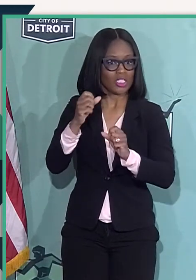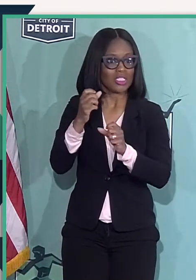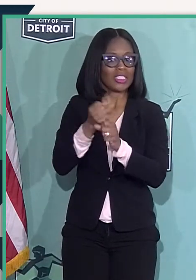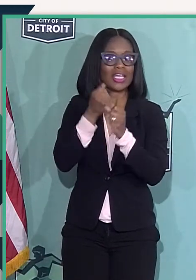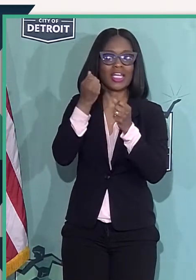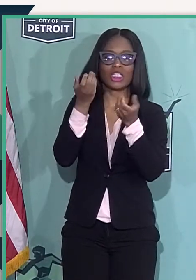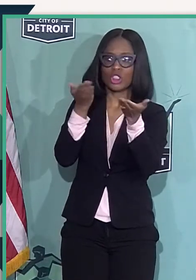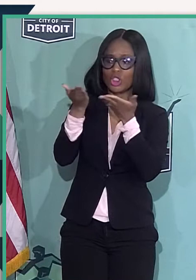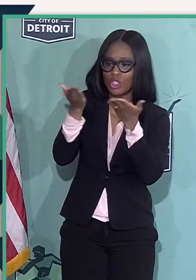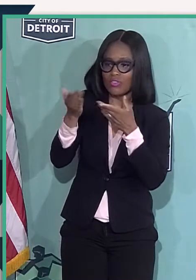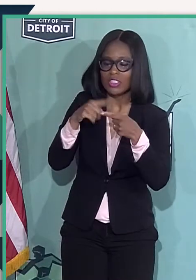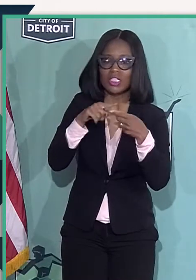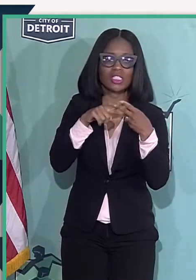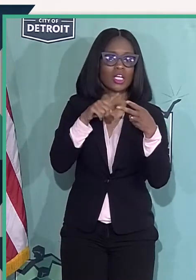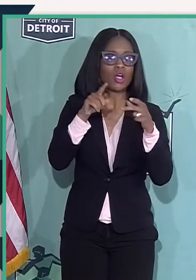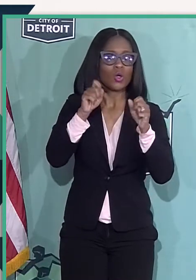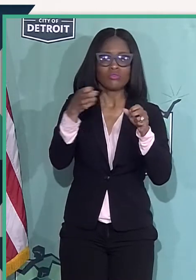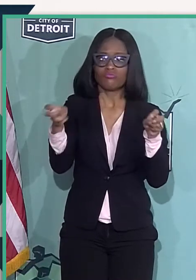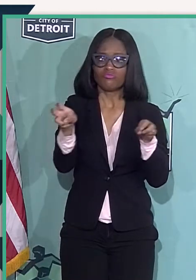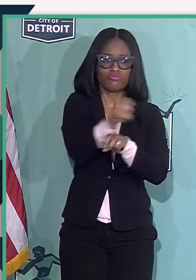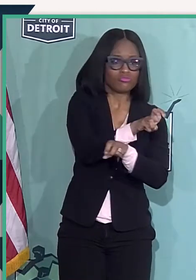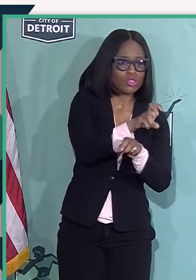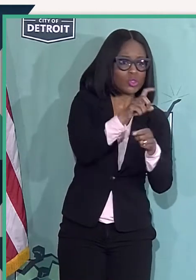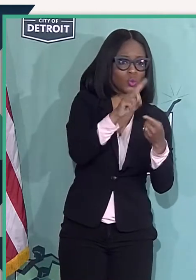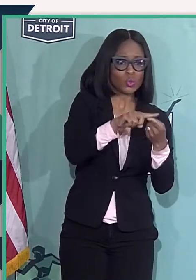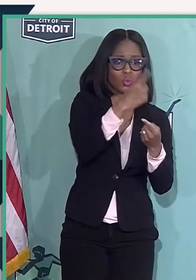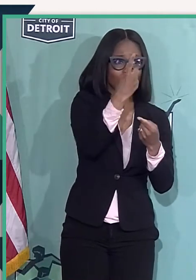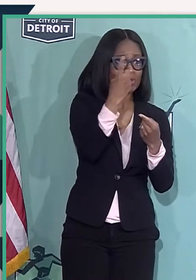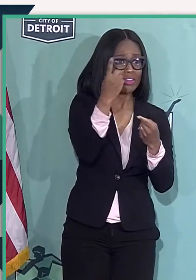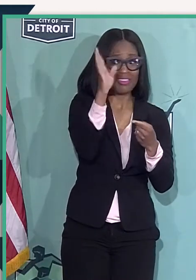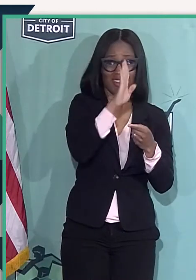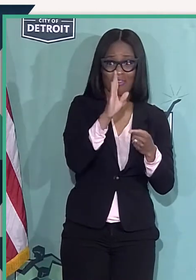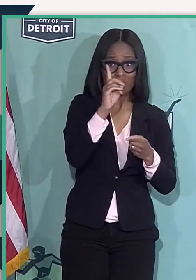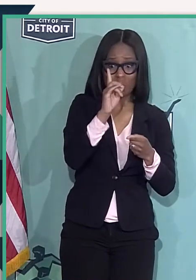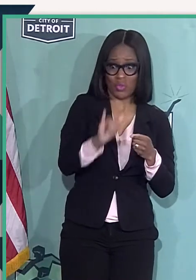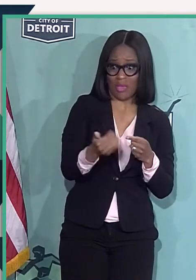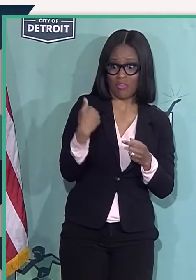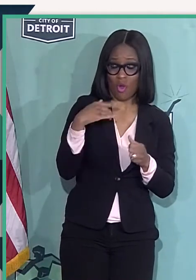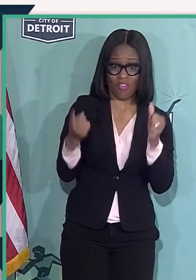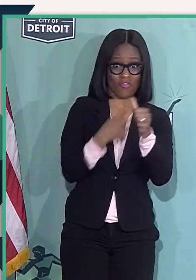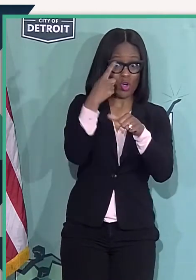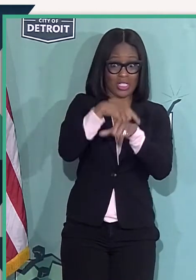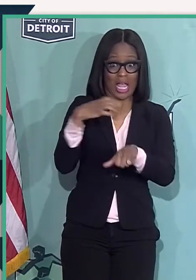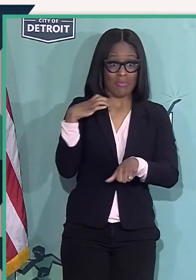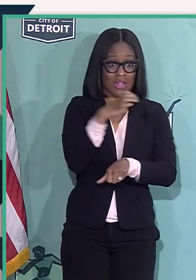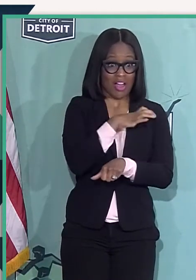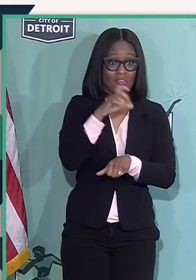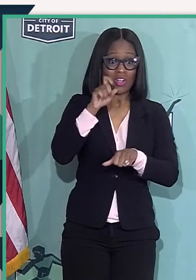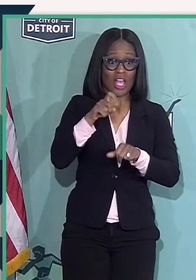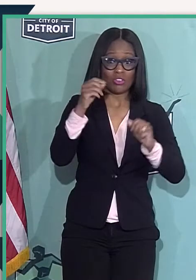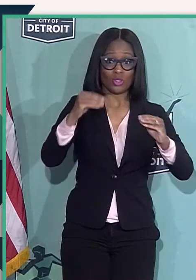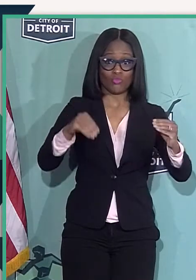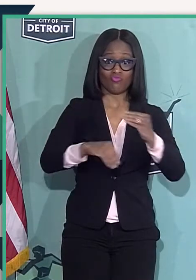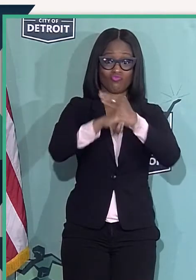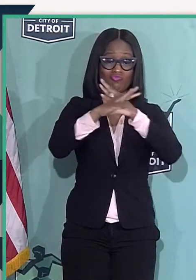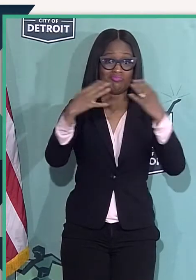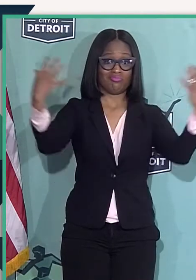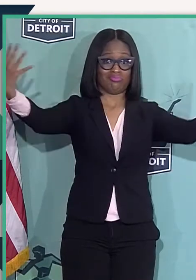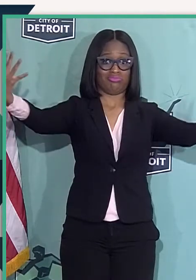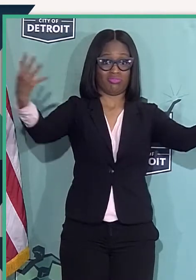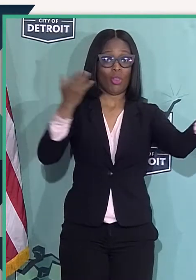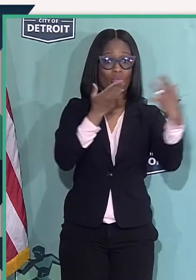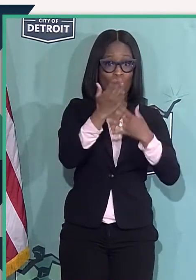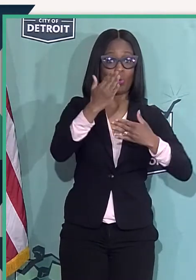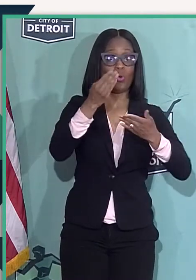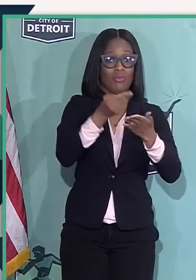services. We were able to switch to something that we had never done before. This is the first time a council has ever had to virtually go through a budget process.